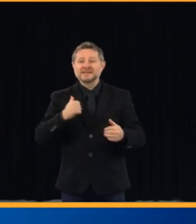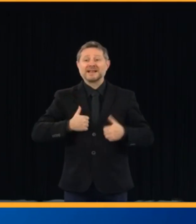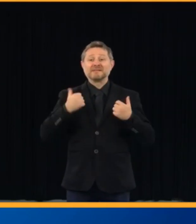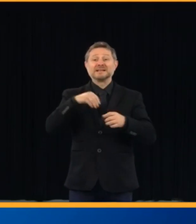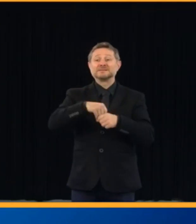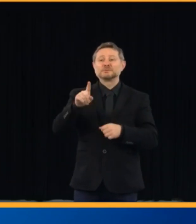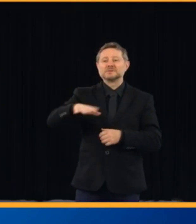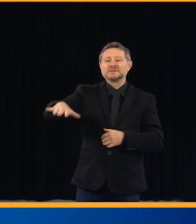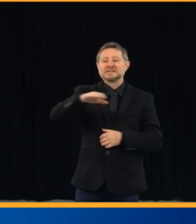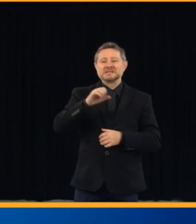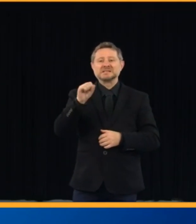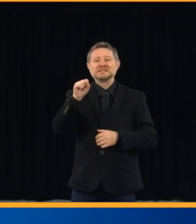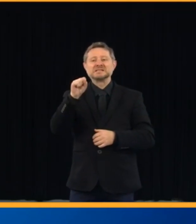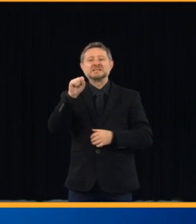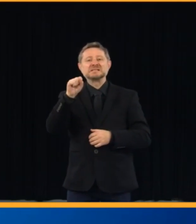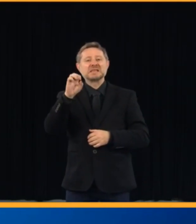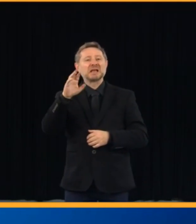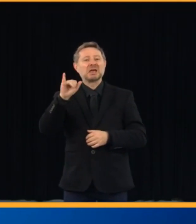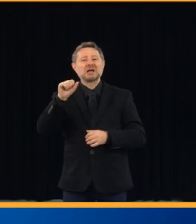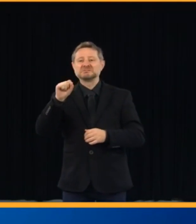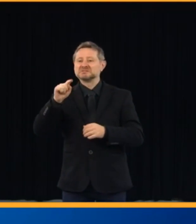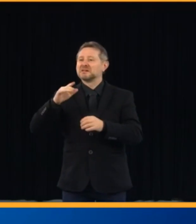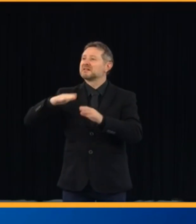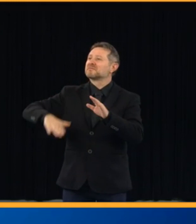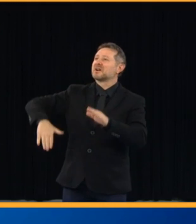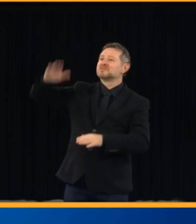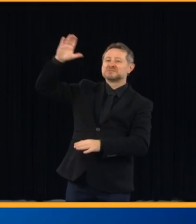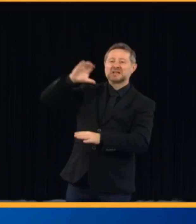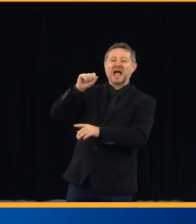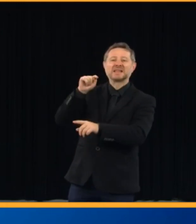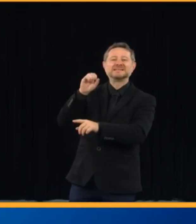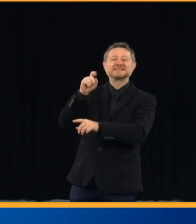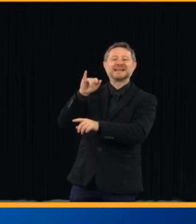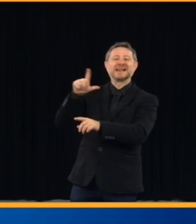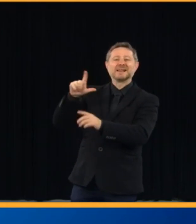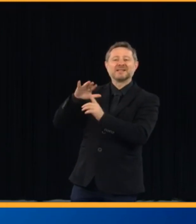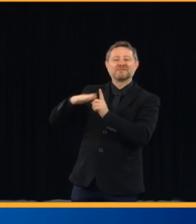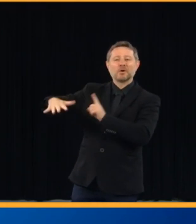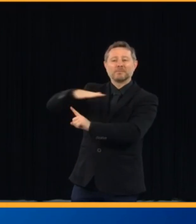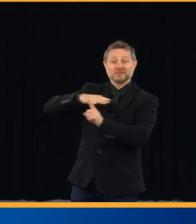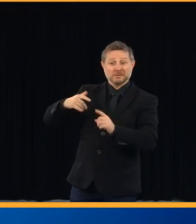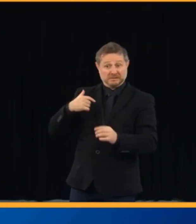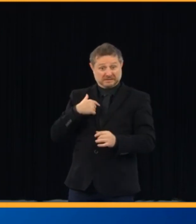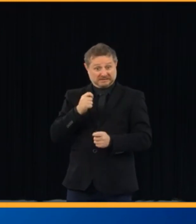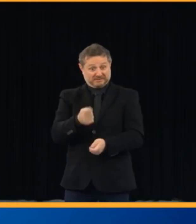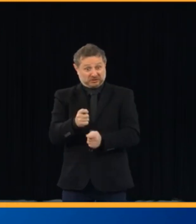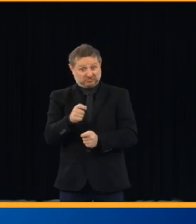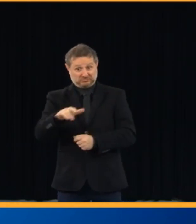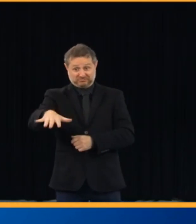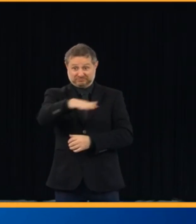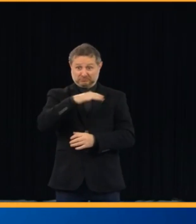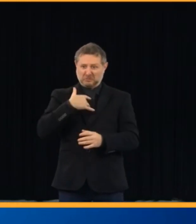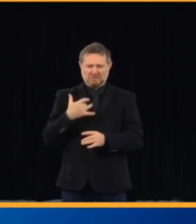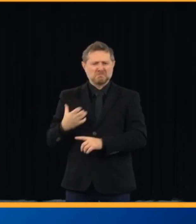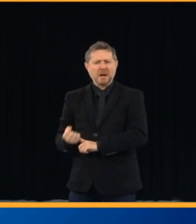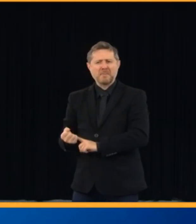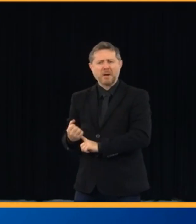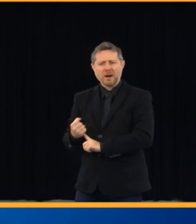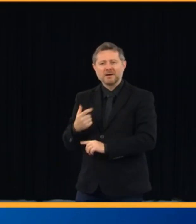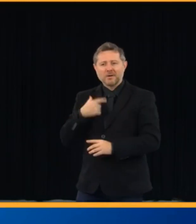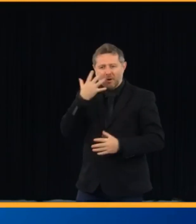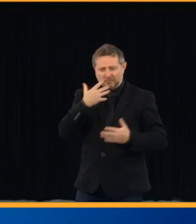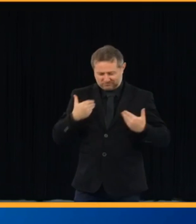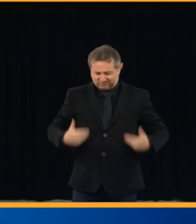I've known you. Yes, I believe you can fish and still stay neat and clean. I'll tell you this. I love these press